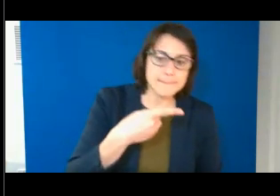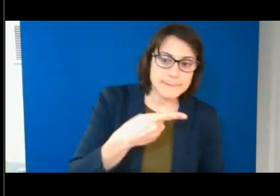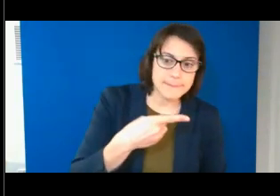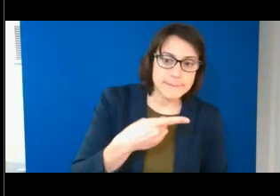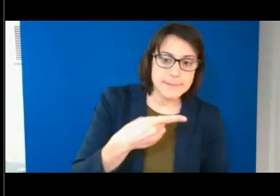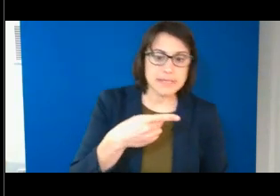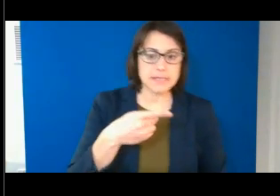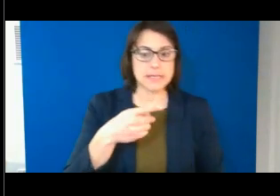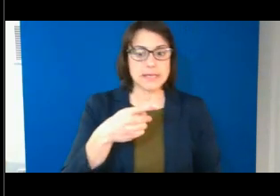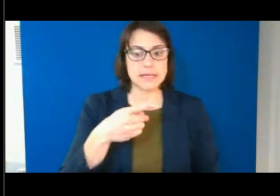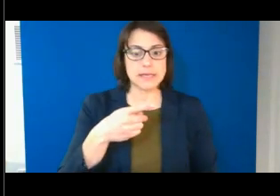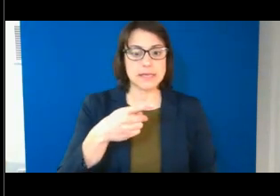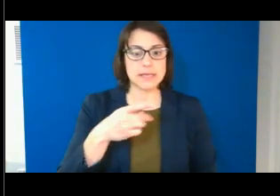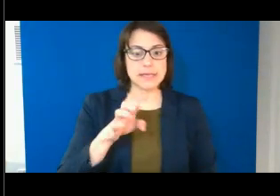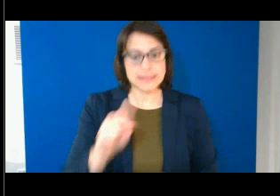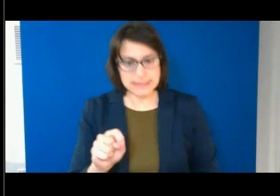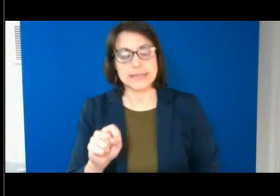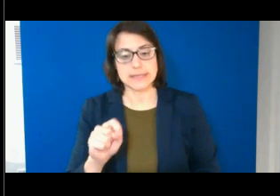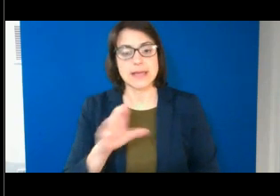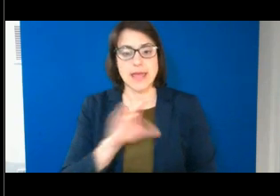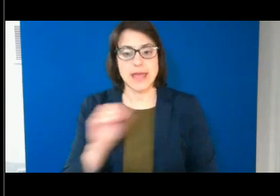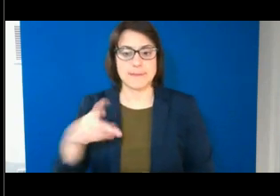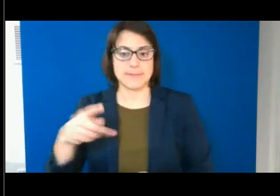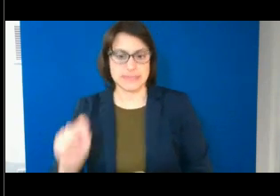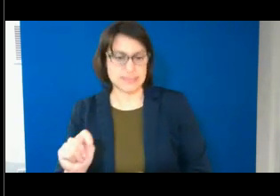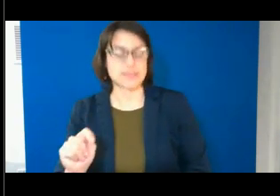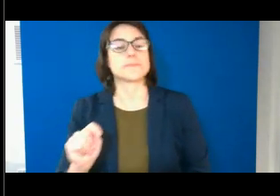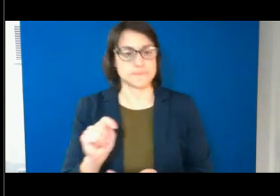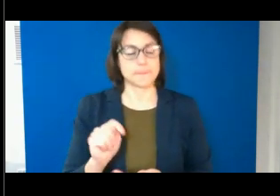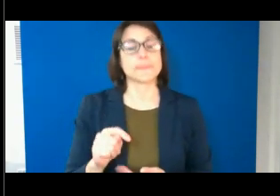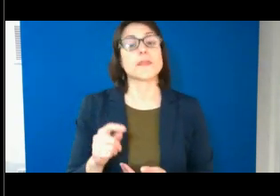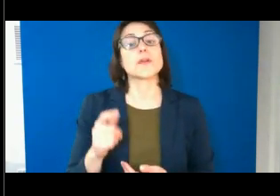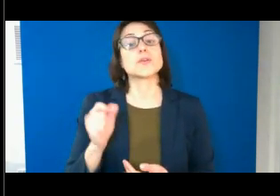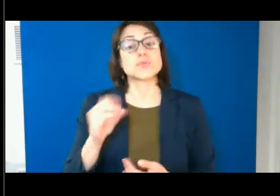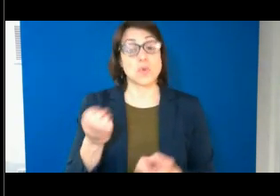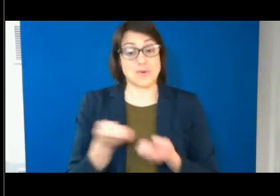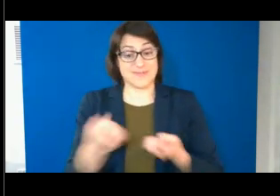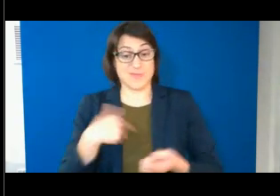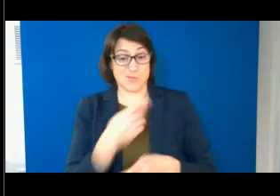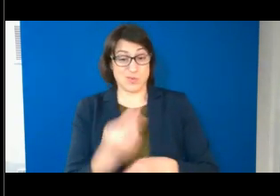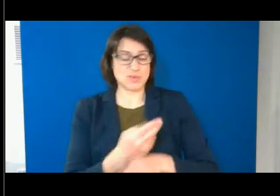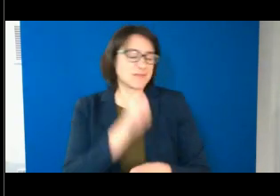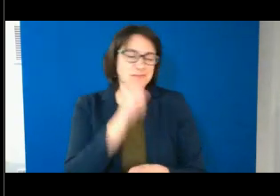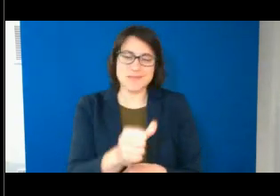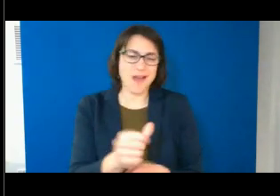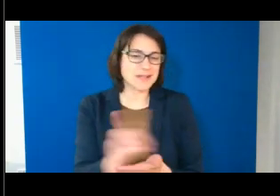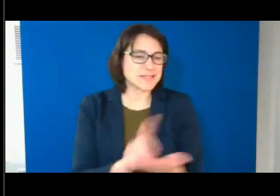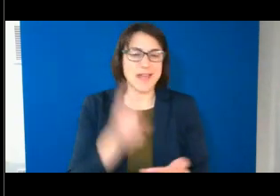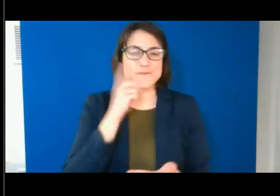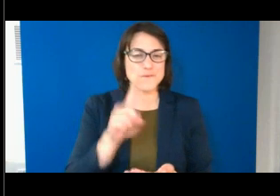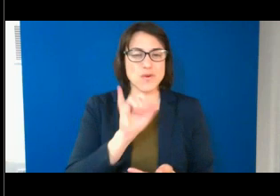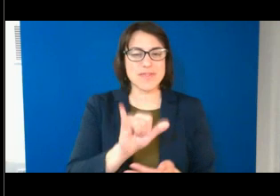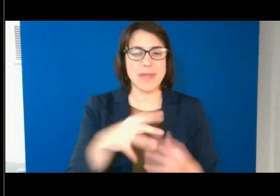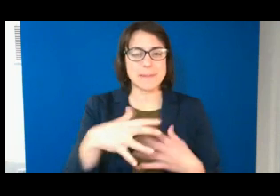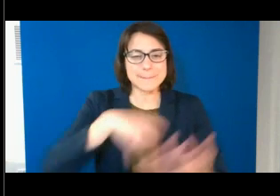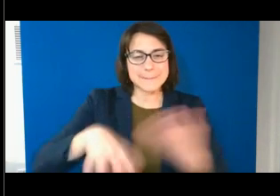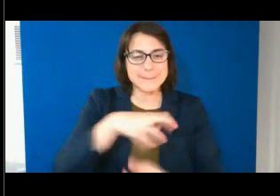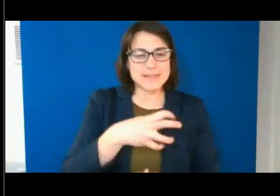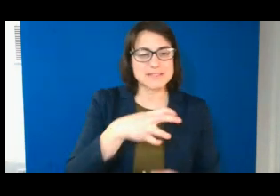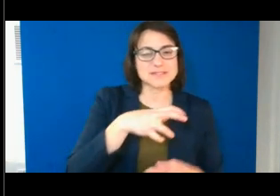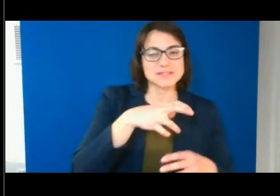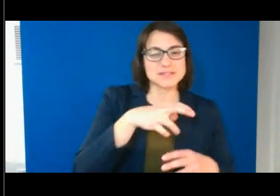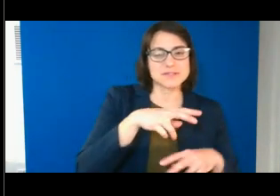issue we had was the type of deployment. So these devices we were using were not really designed for the brackish and more rough water of an